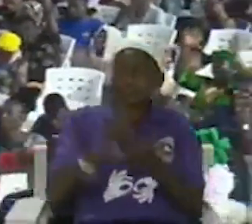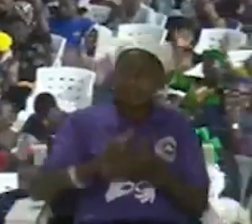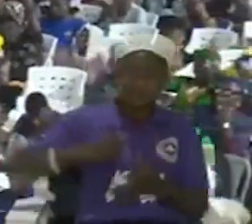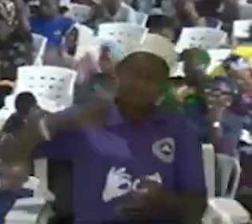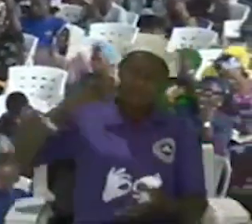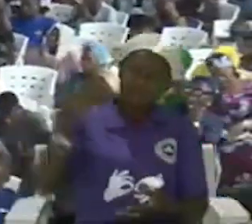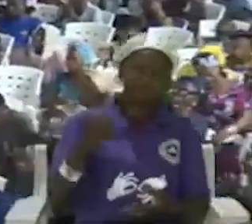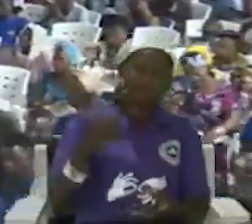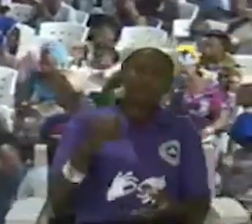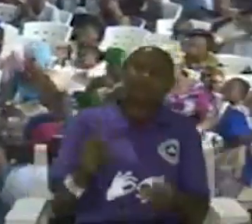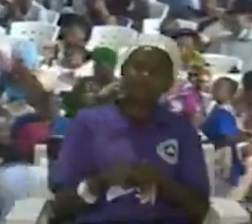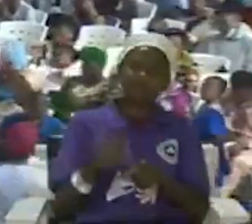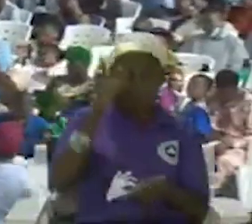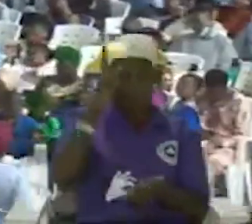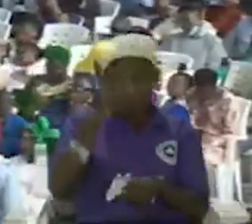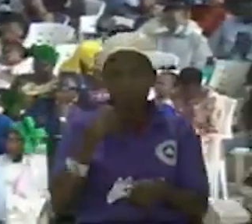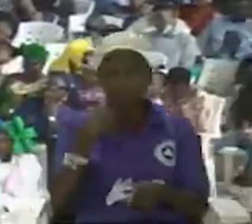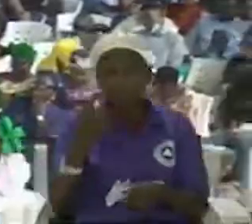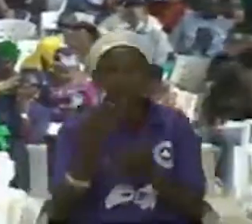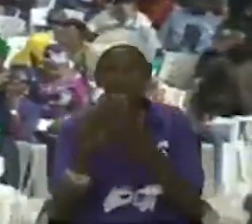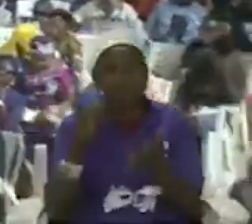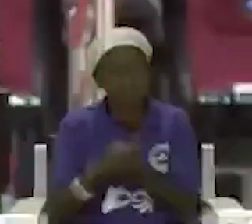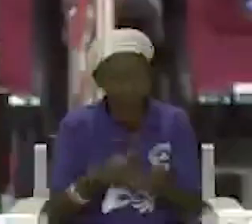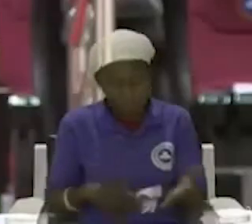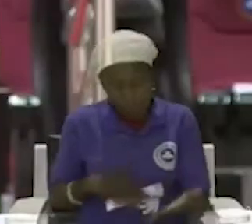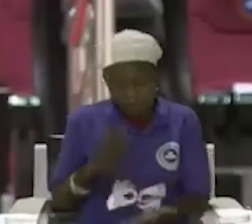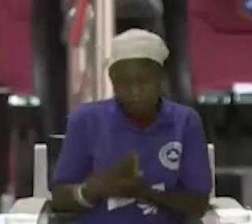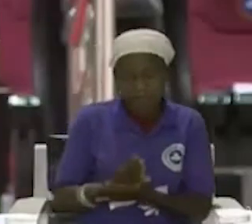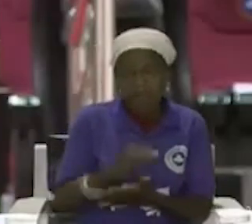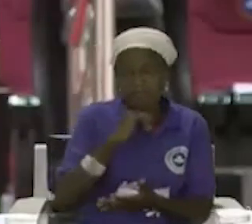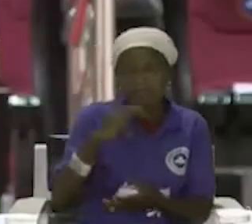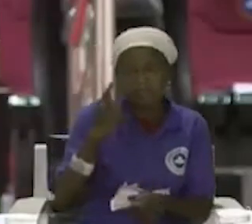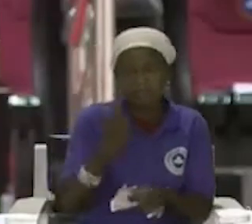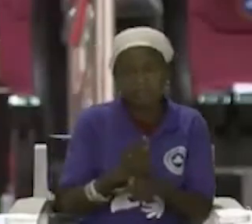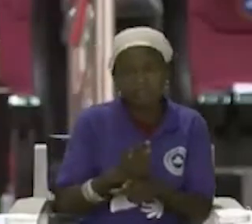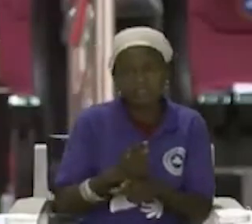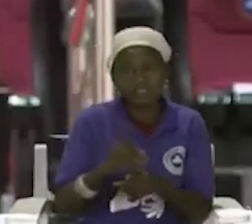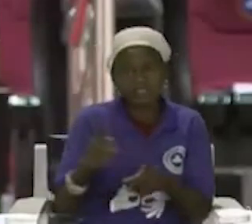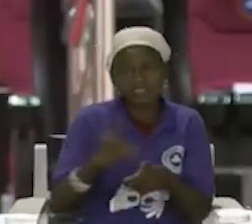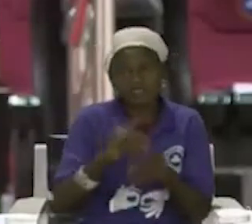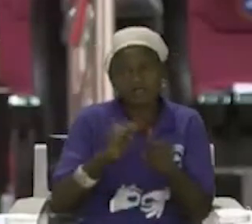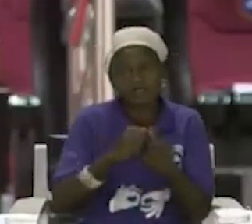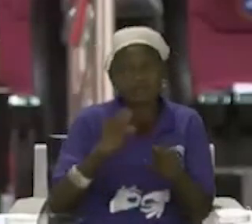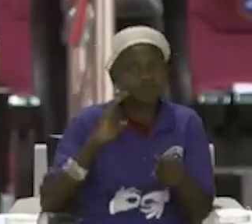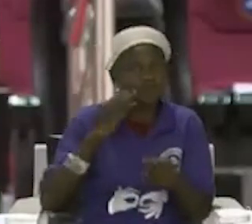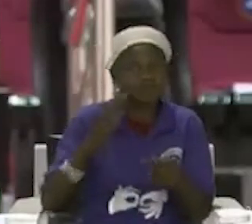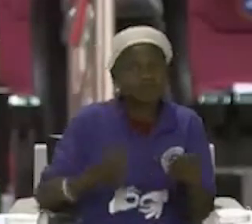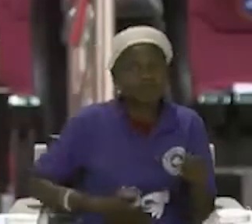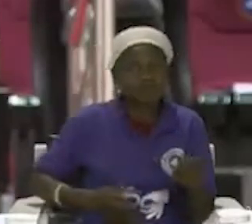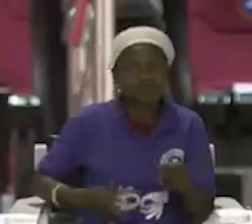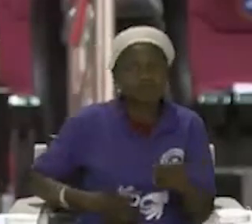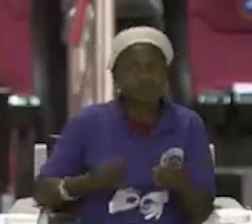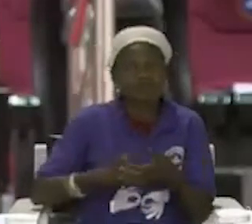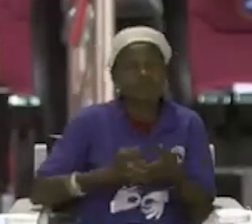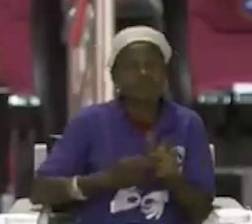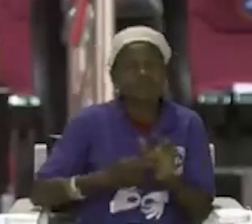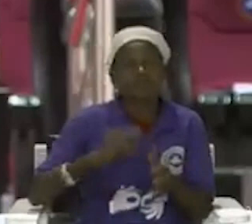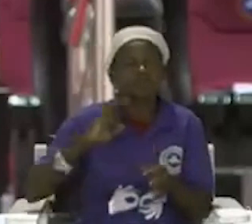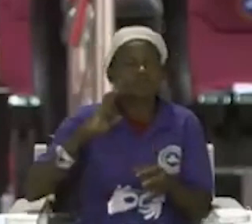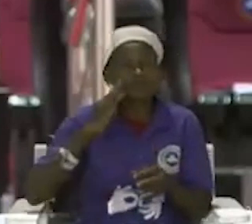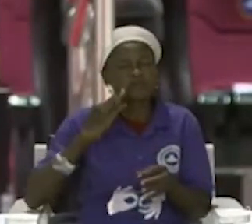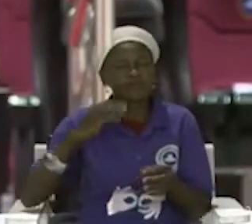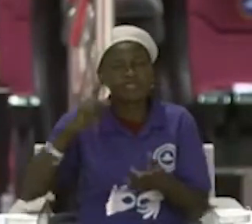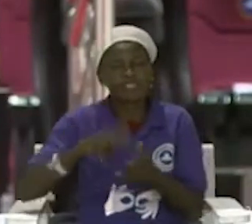And like I told you before, barrenness is not just dealing with the fruit of the womb below. It means fruitless